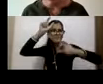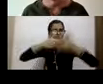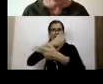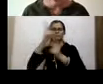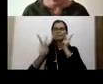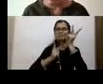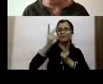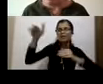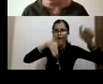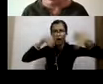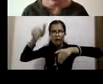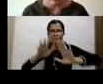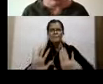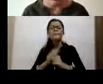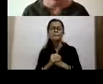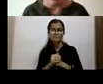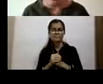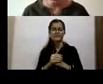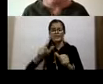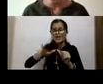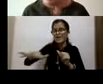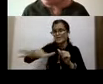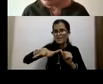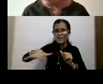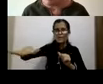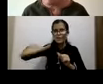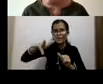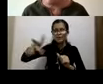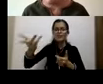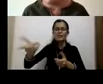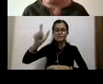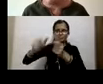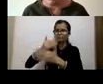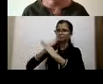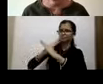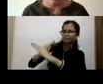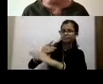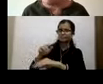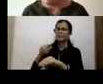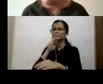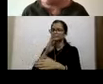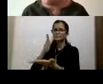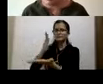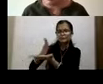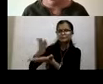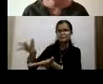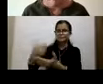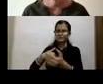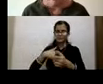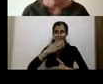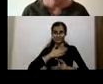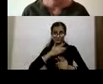Sometimes you do get outsiders coming in and the locals will immediately either stop them or warn us or tell them that this forest is actually being protected.